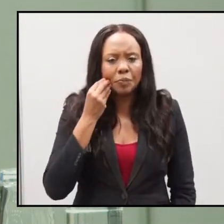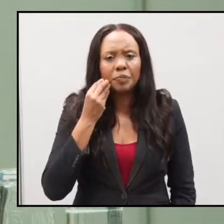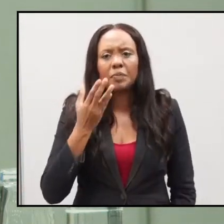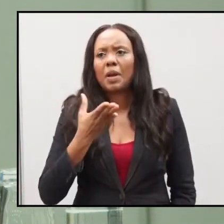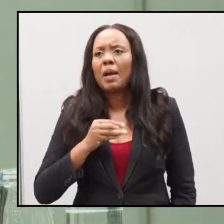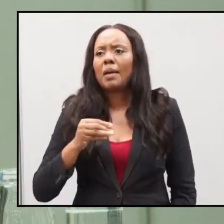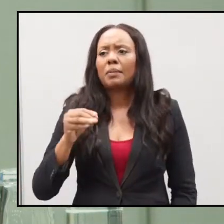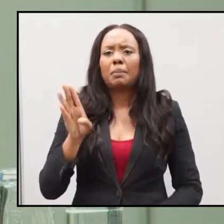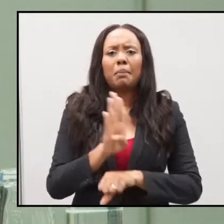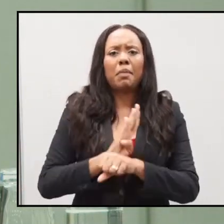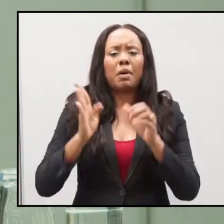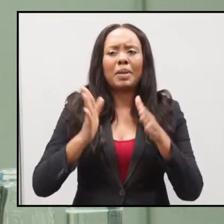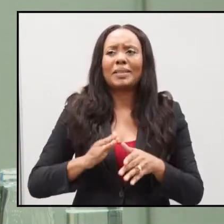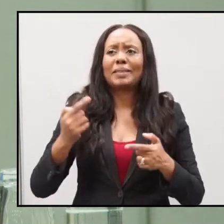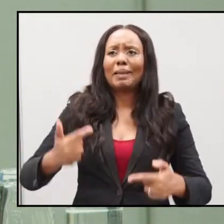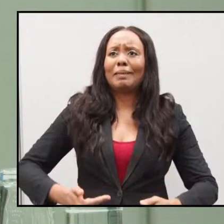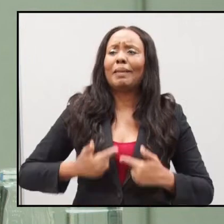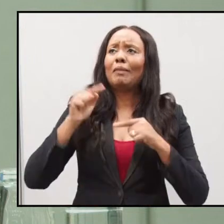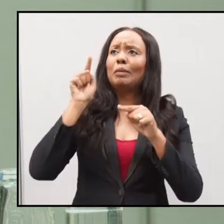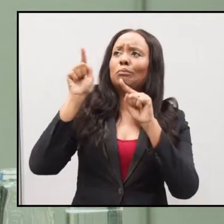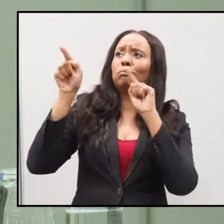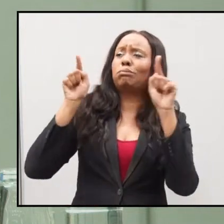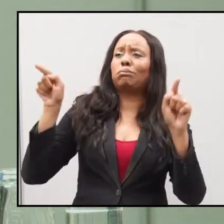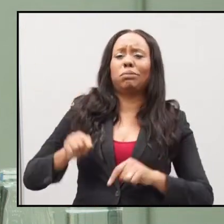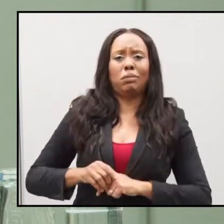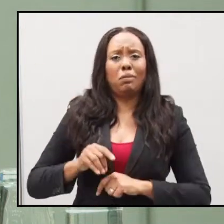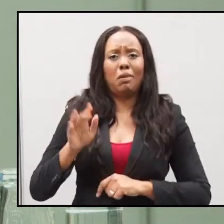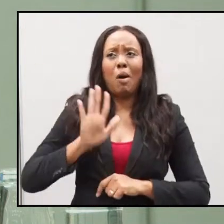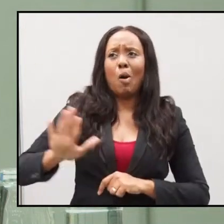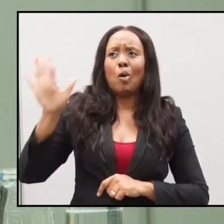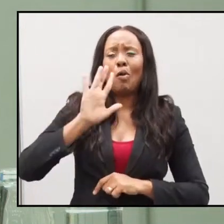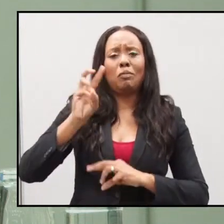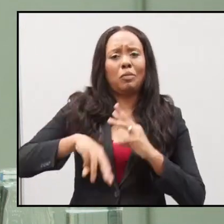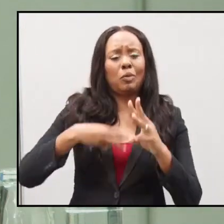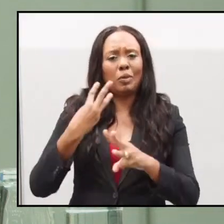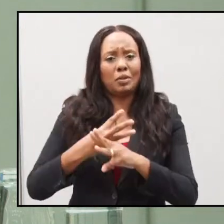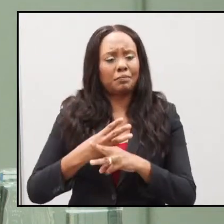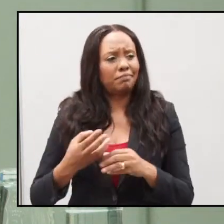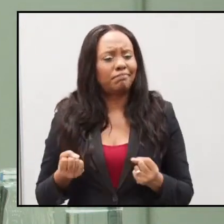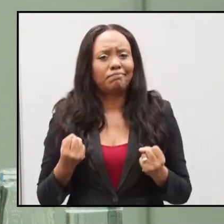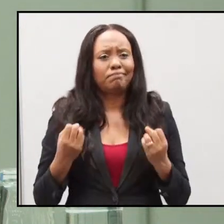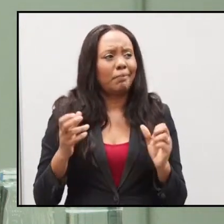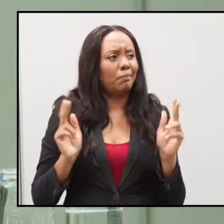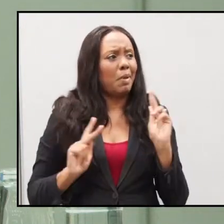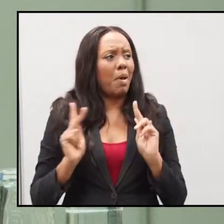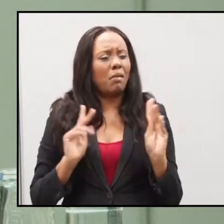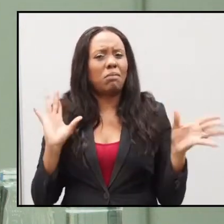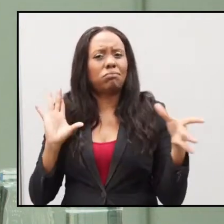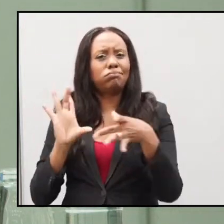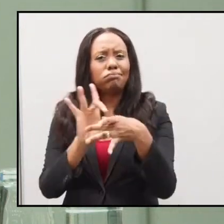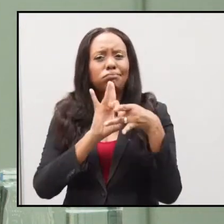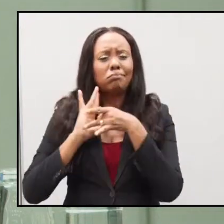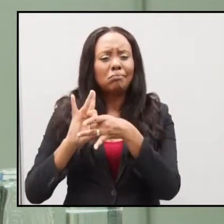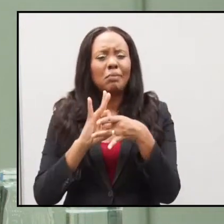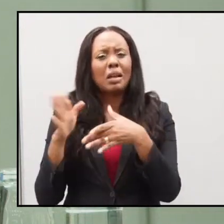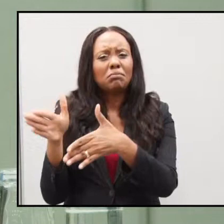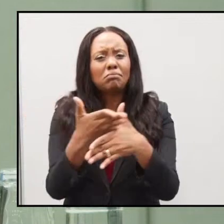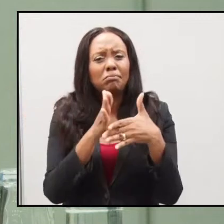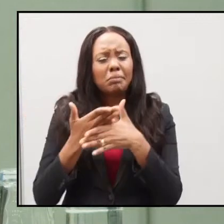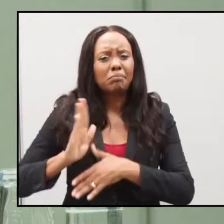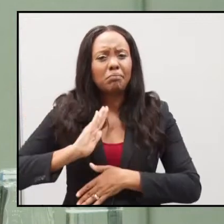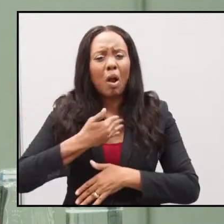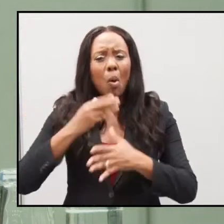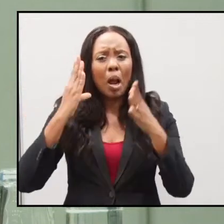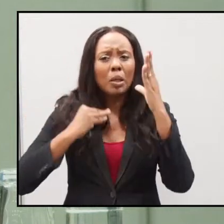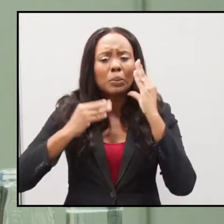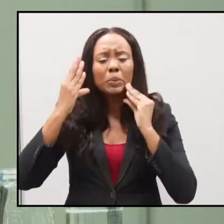so many millions throughout the global community with whom we have so many connections and shared experiences